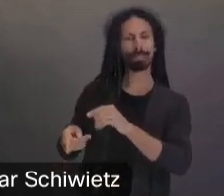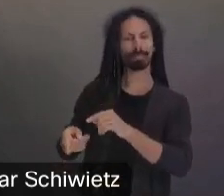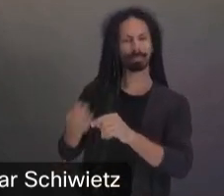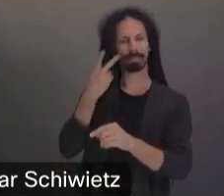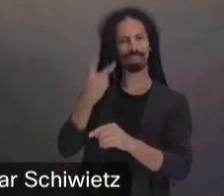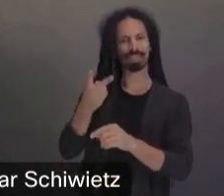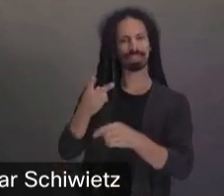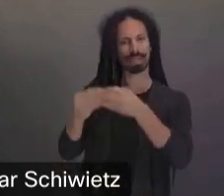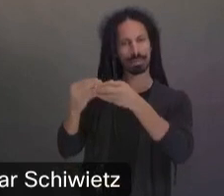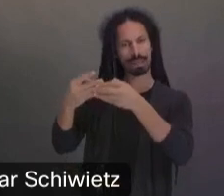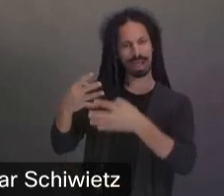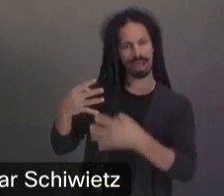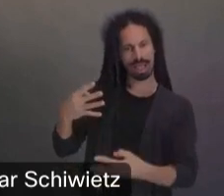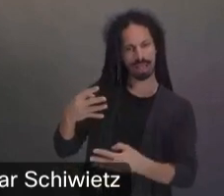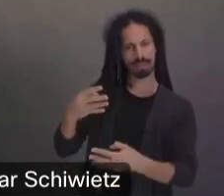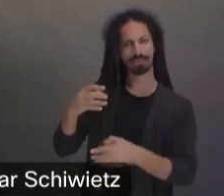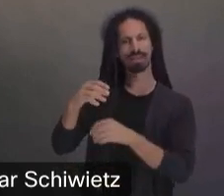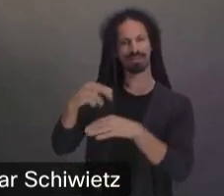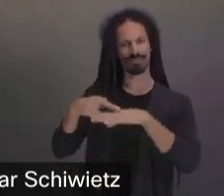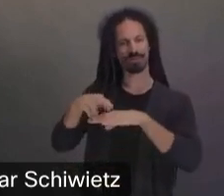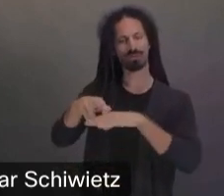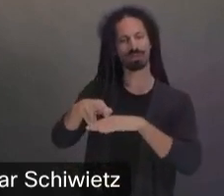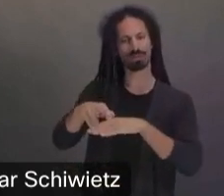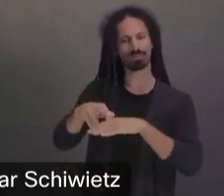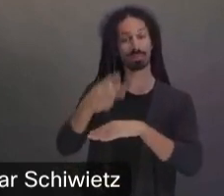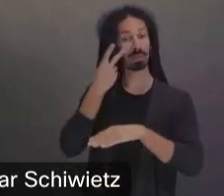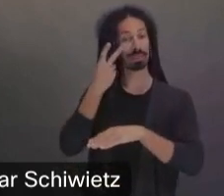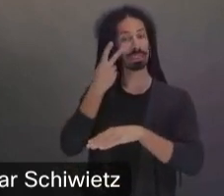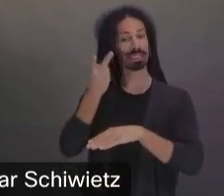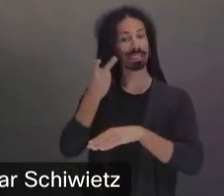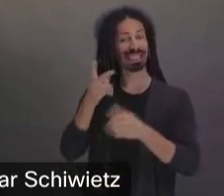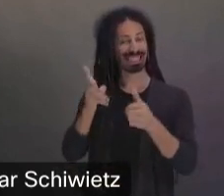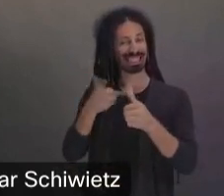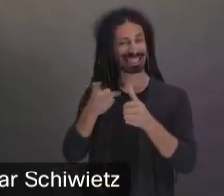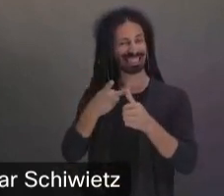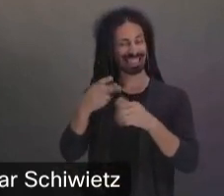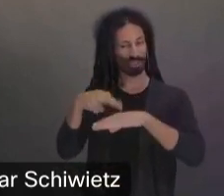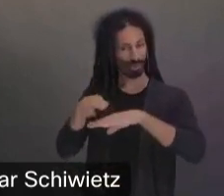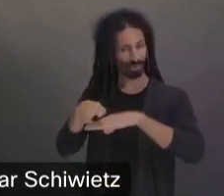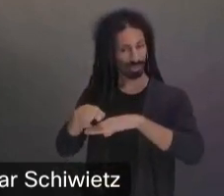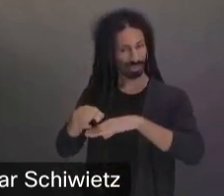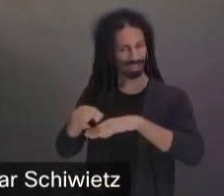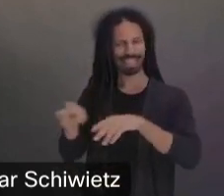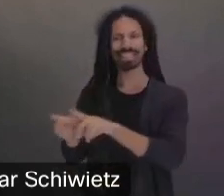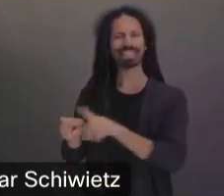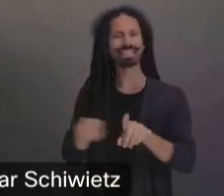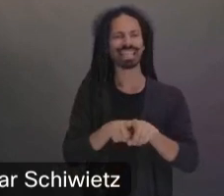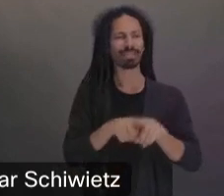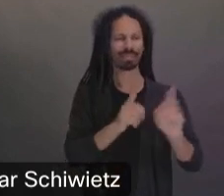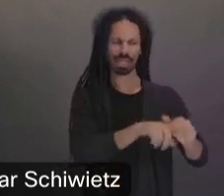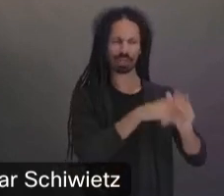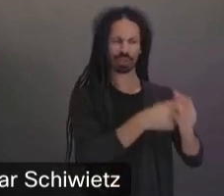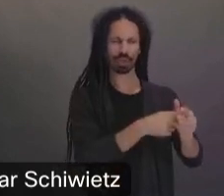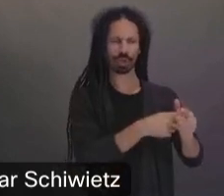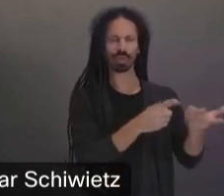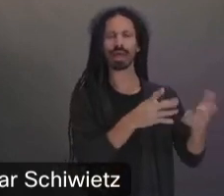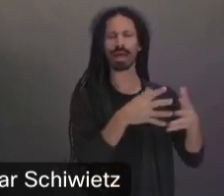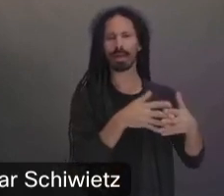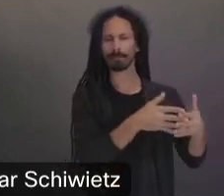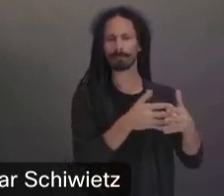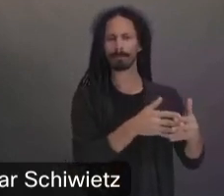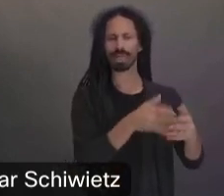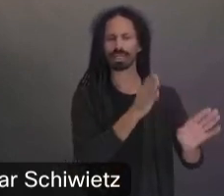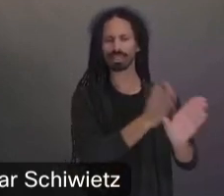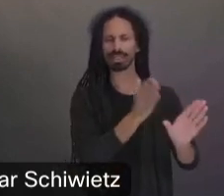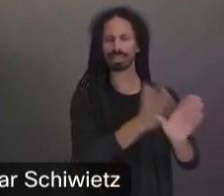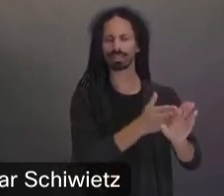the second reference entry, that is the one that we saw in text, the American Psychological